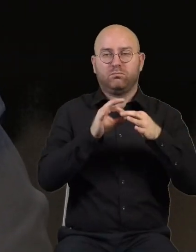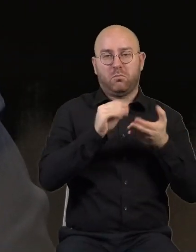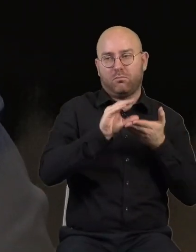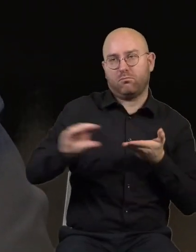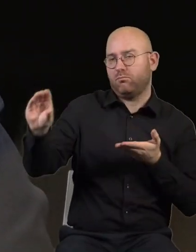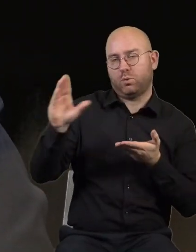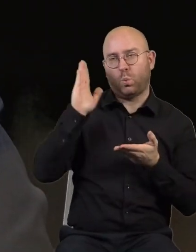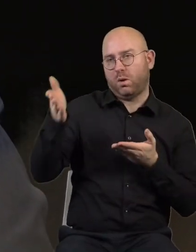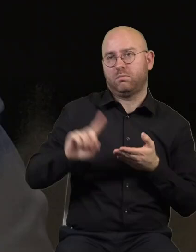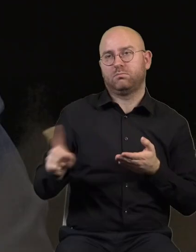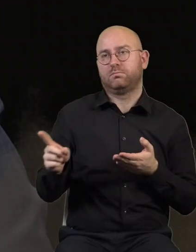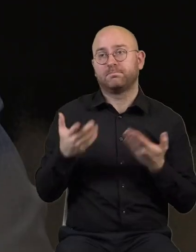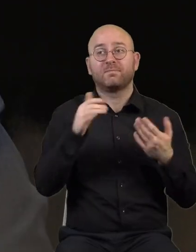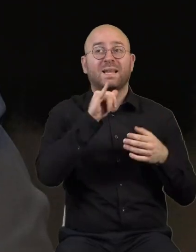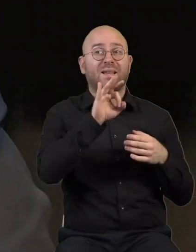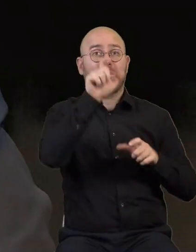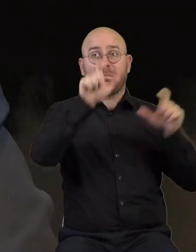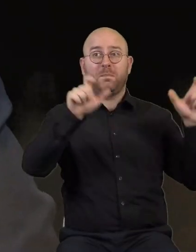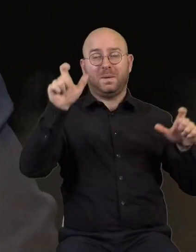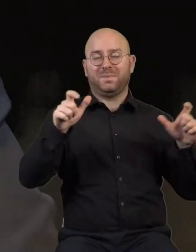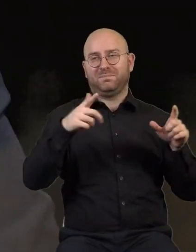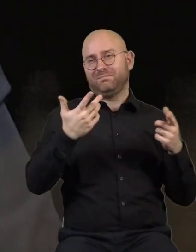funds, the various